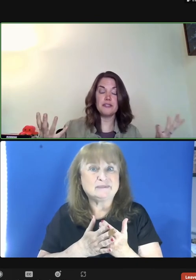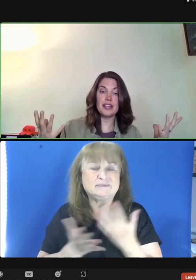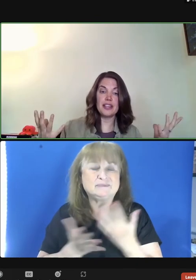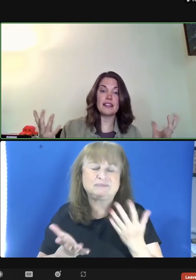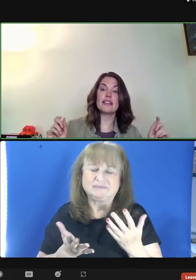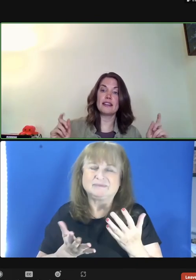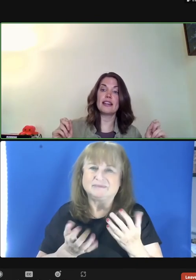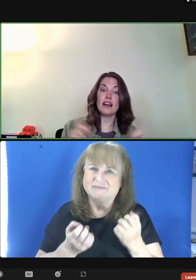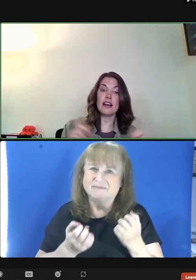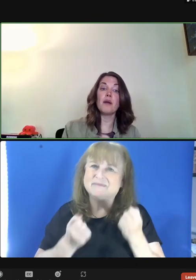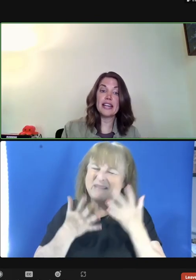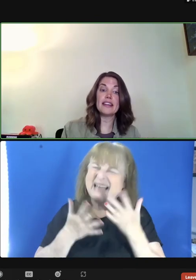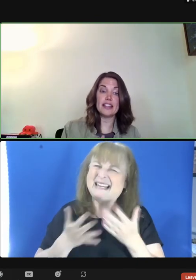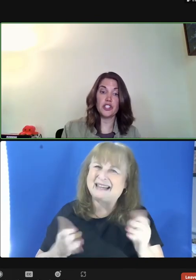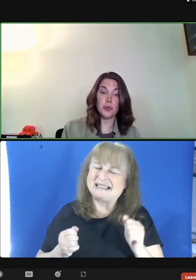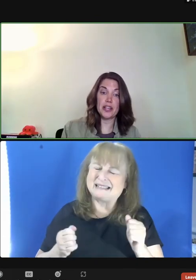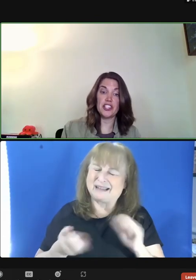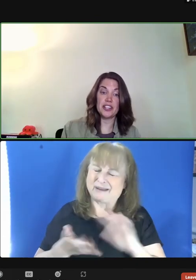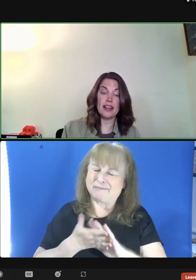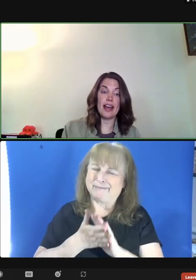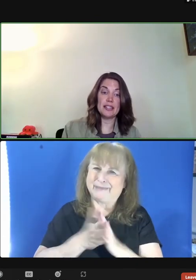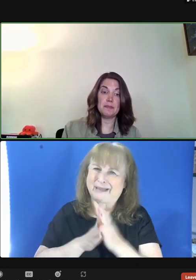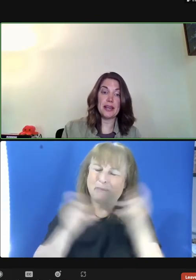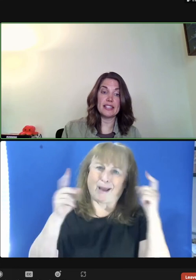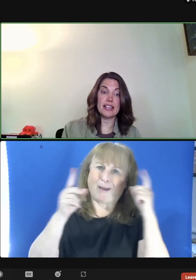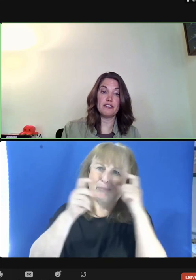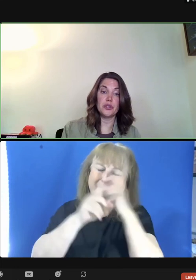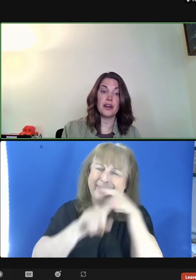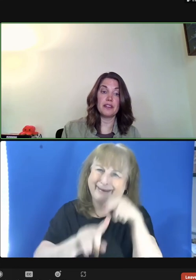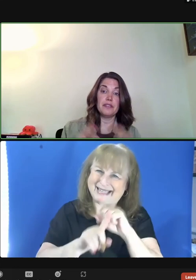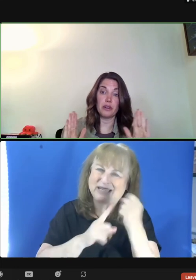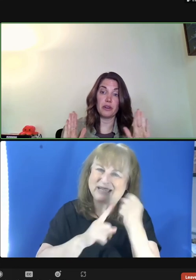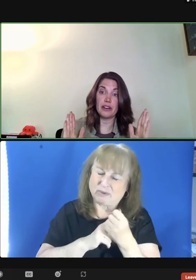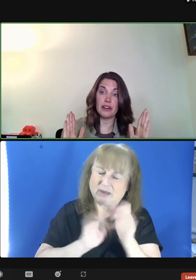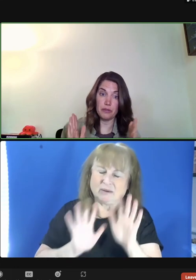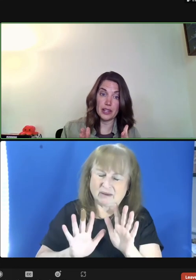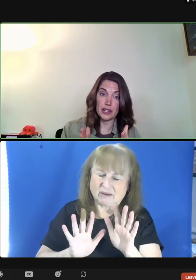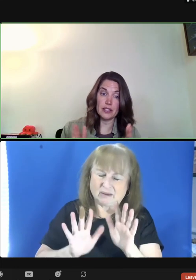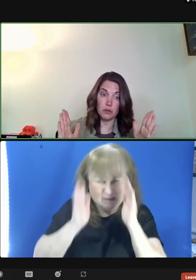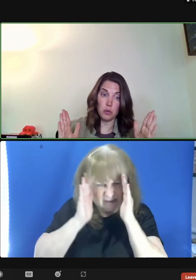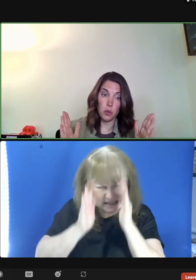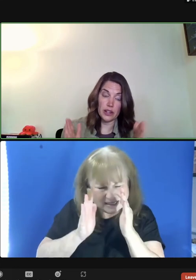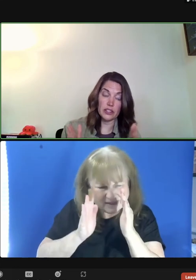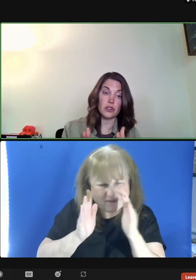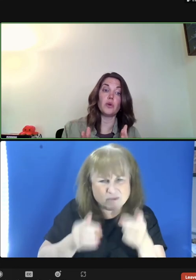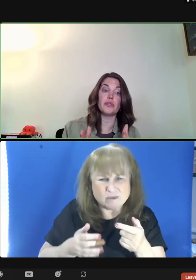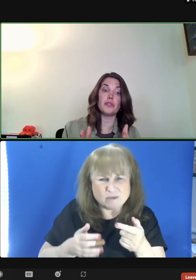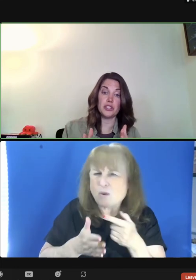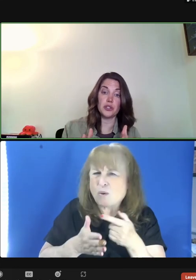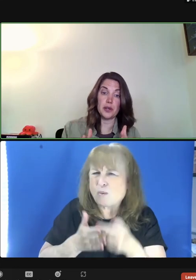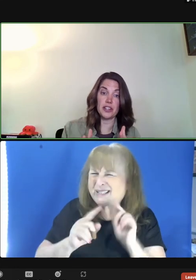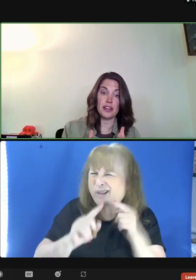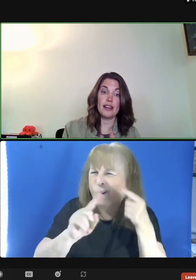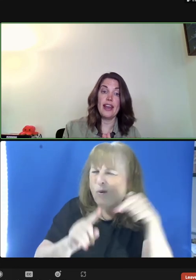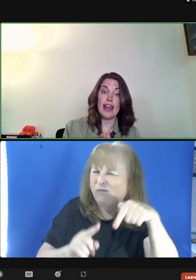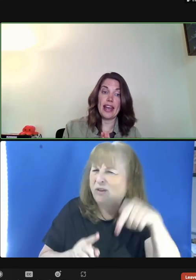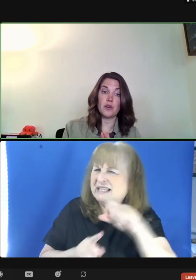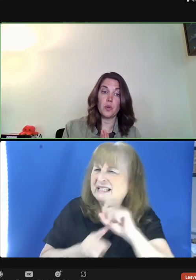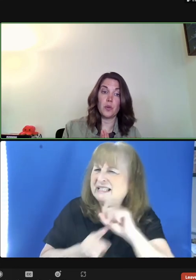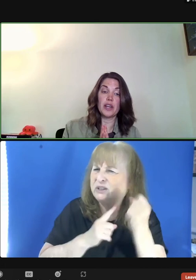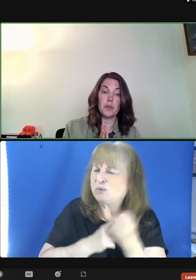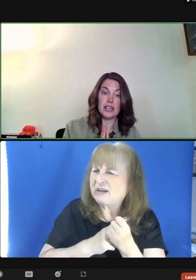know, lots of things can complicate that situation and make us have to kind of narrow down our focus of what is our goal in this